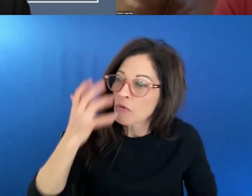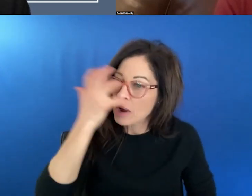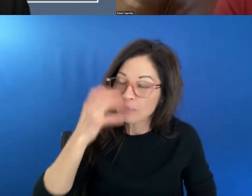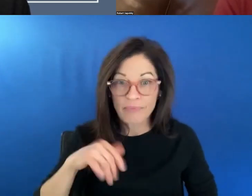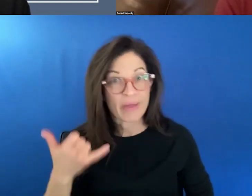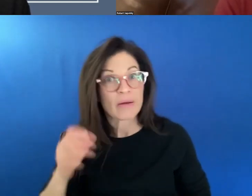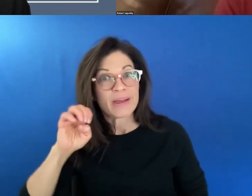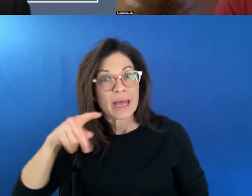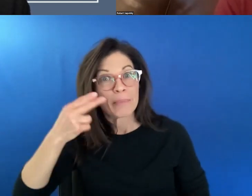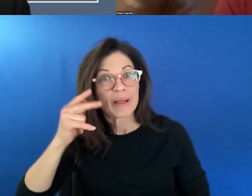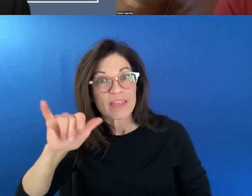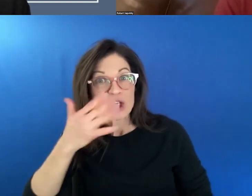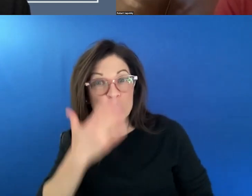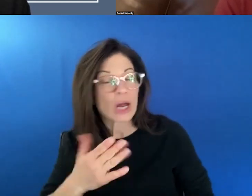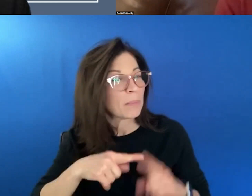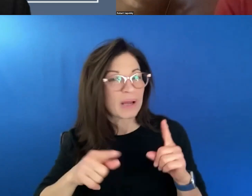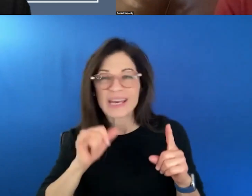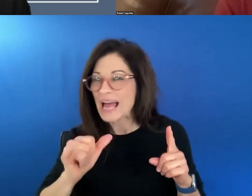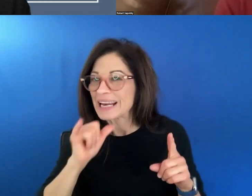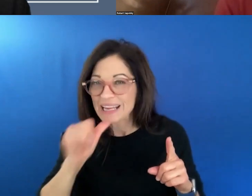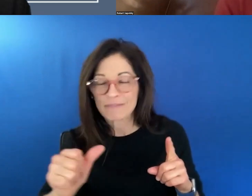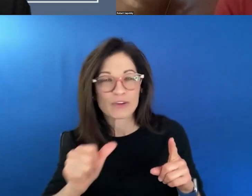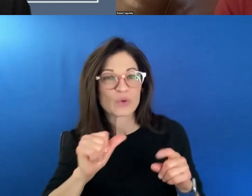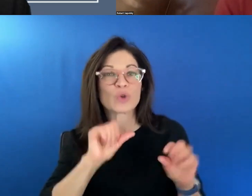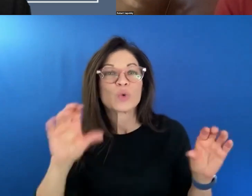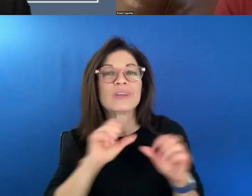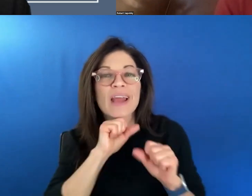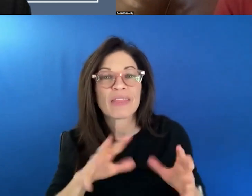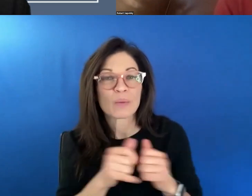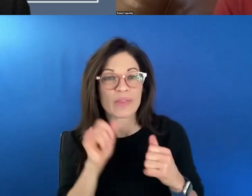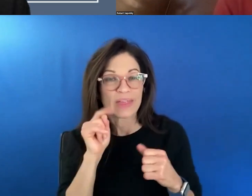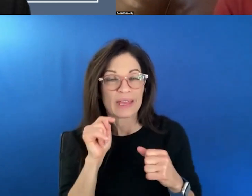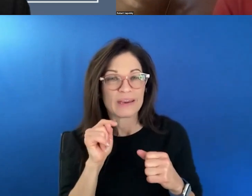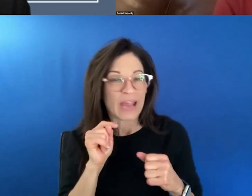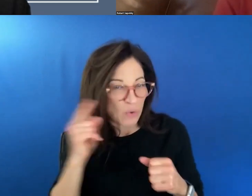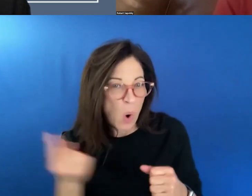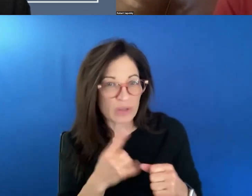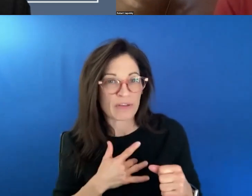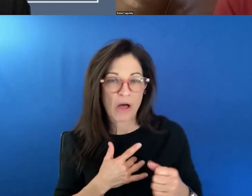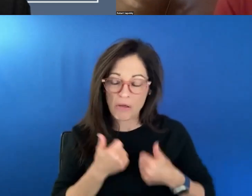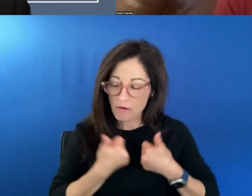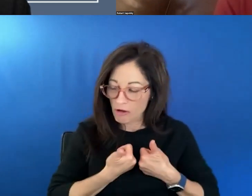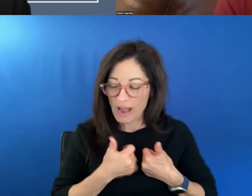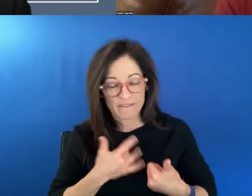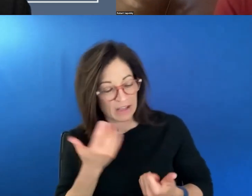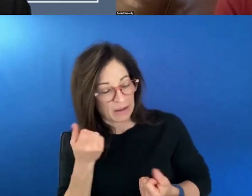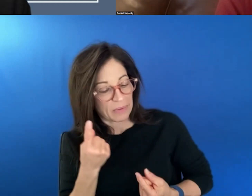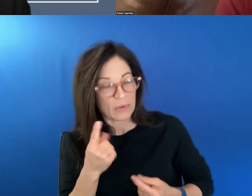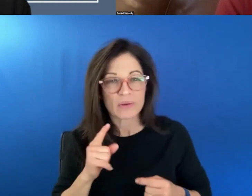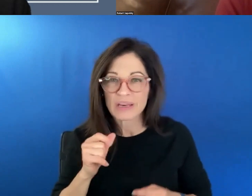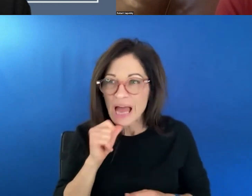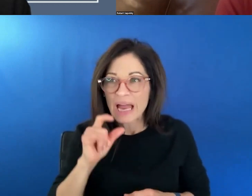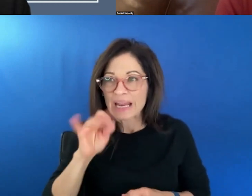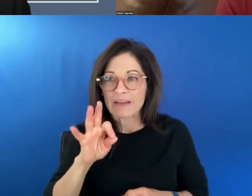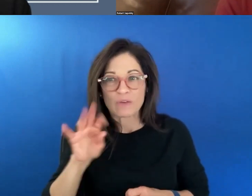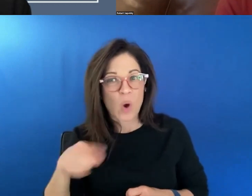it doesn't lead you past that and you just feel self-congratulatory, or not if all it does is produce so